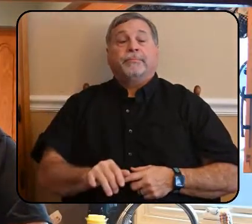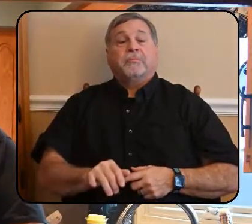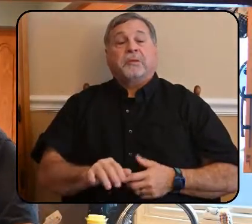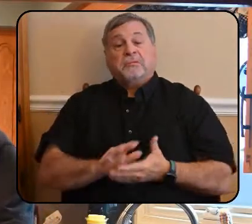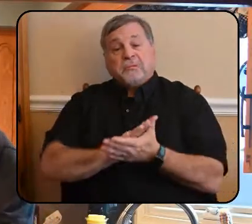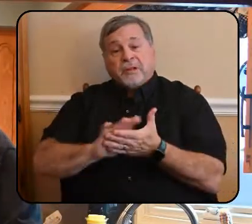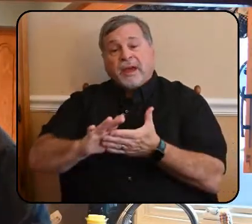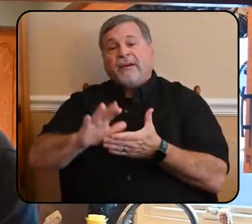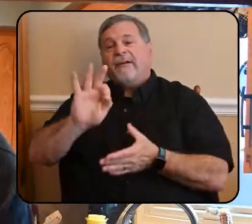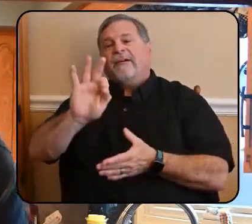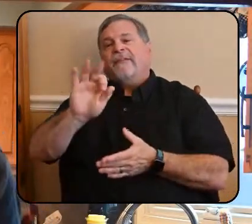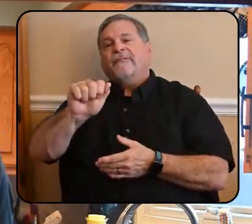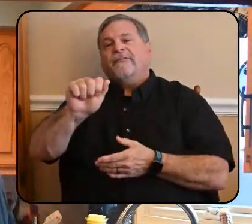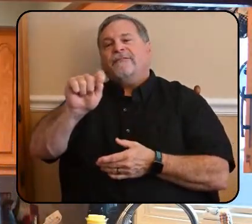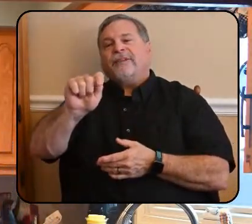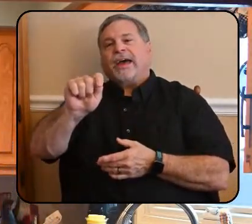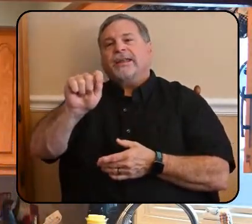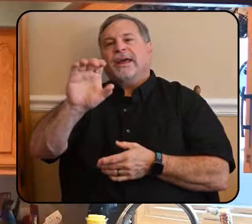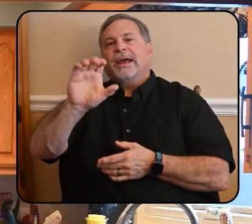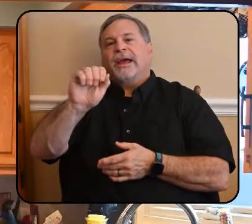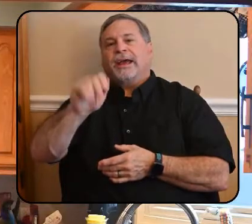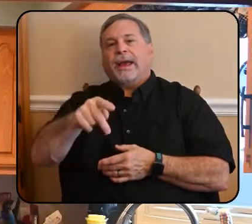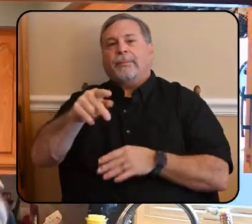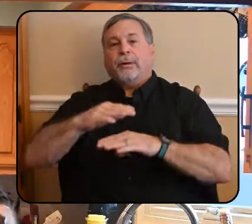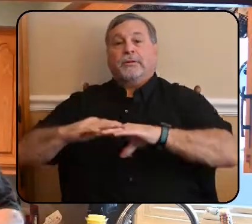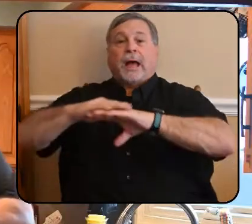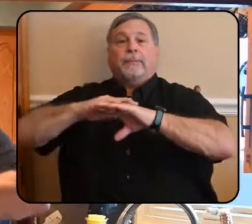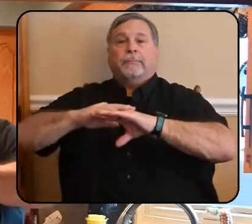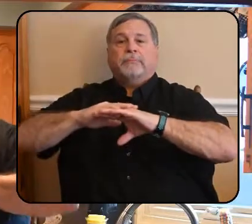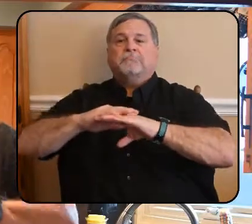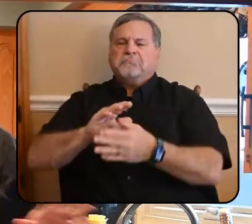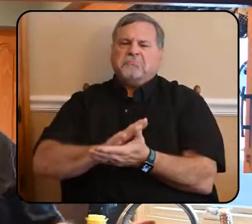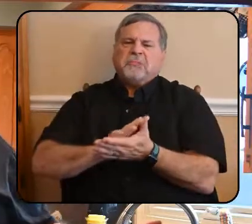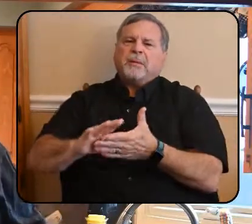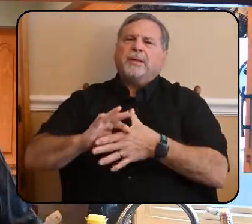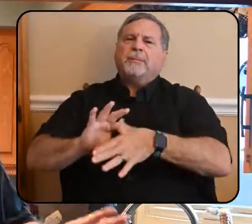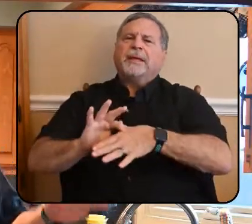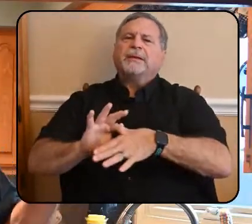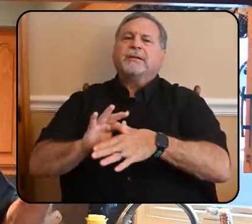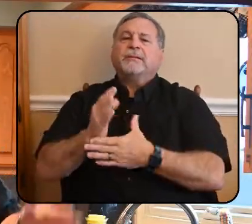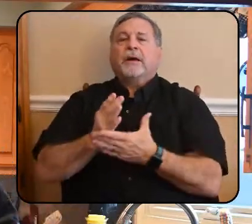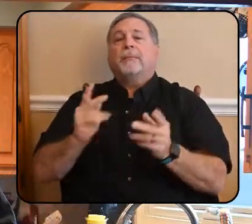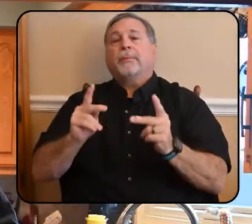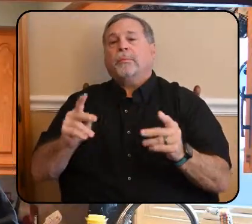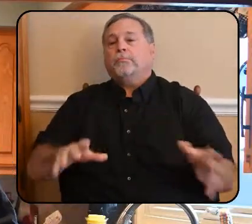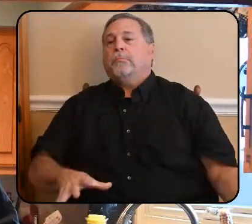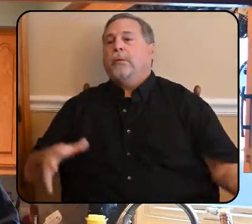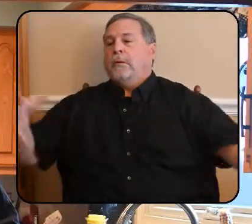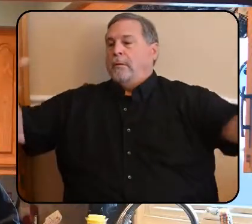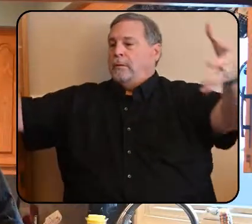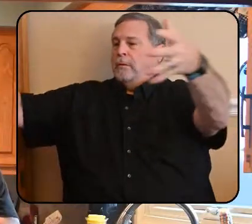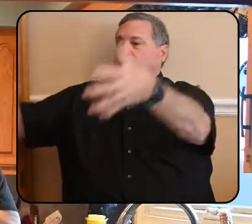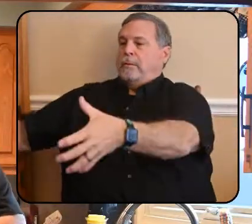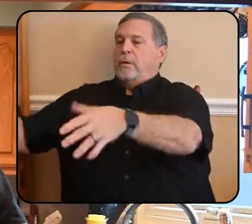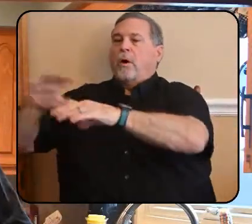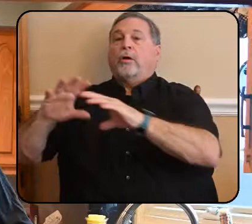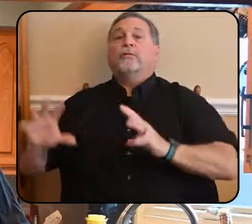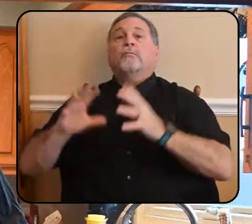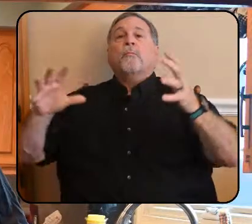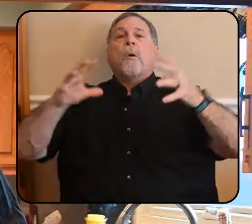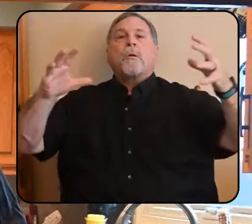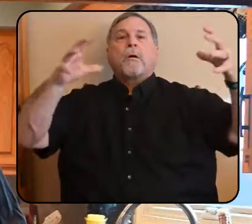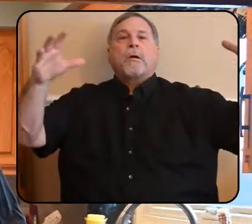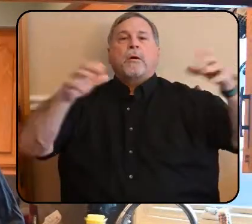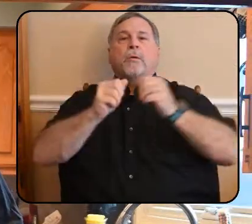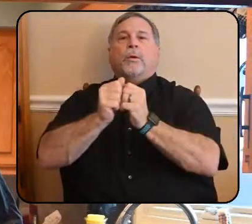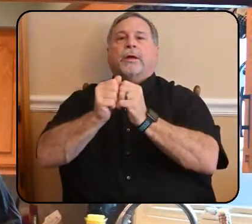on top. Nice piece of meat. Some people will just put it on the smoker with a little bit of dry rub and roast